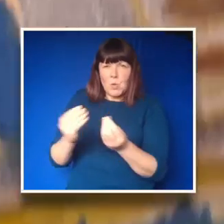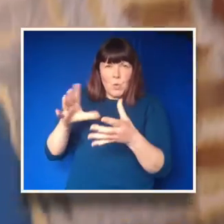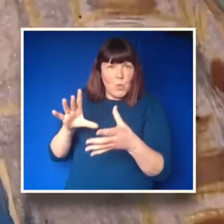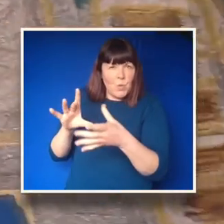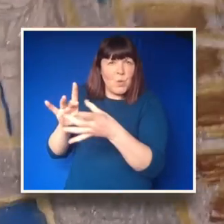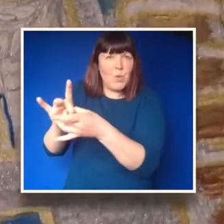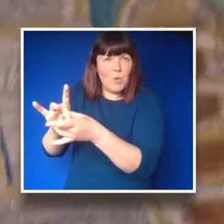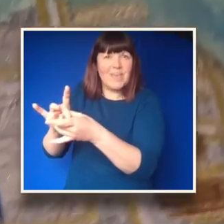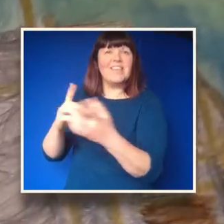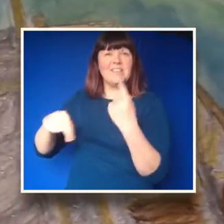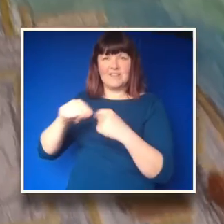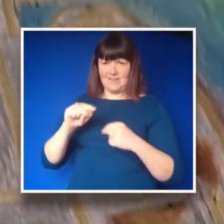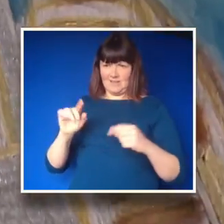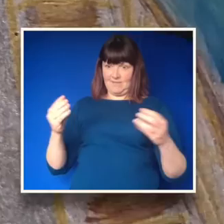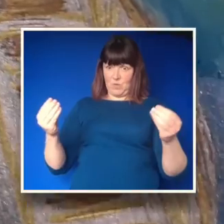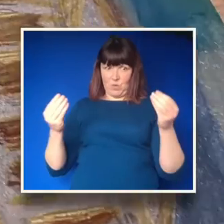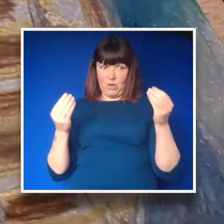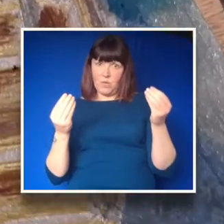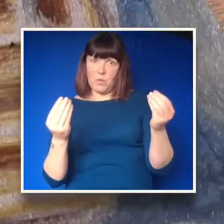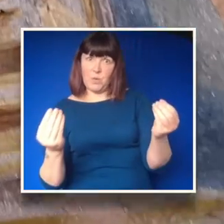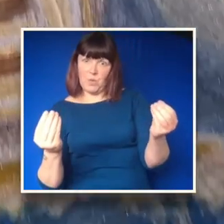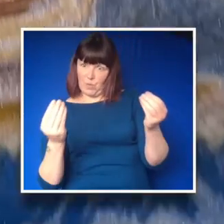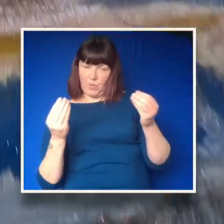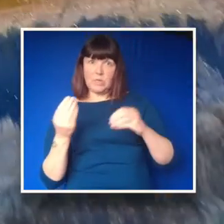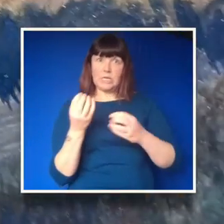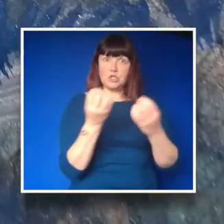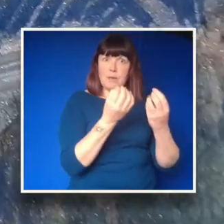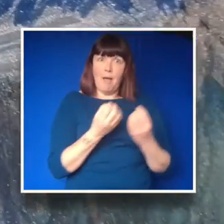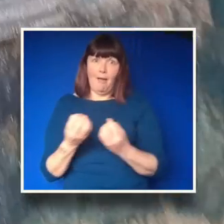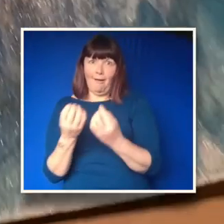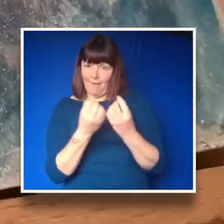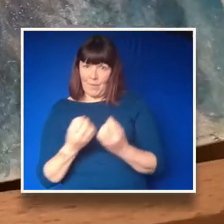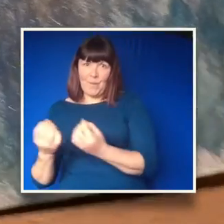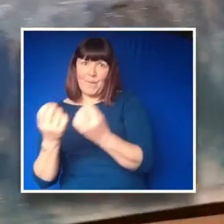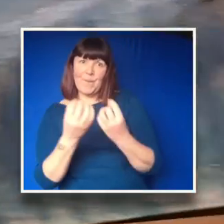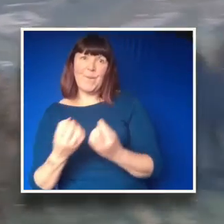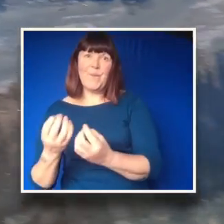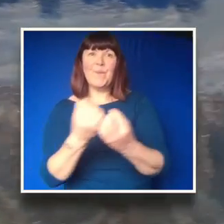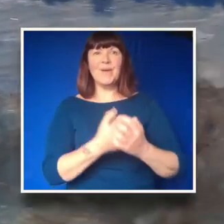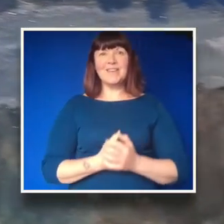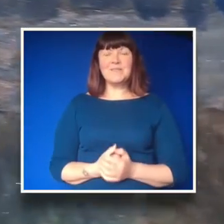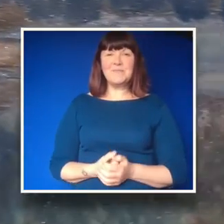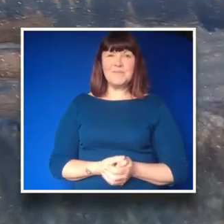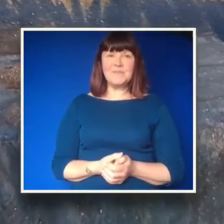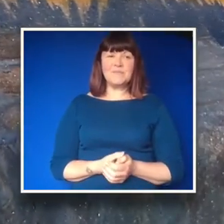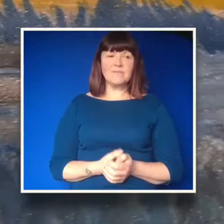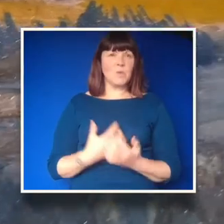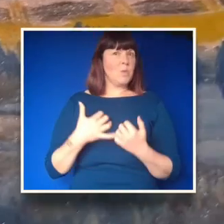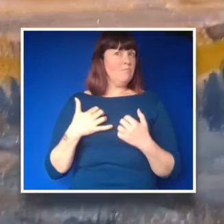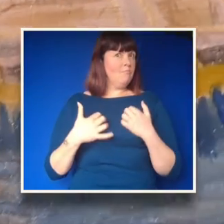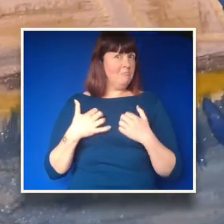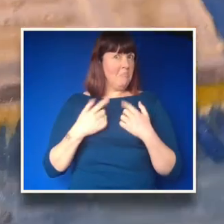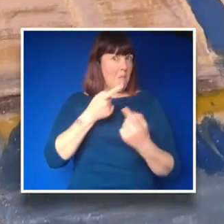you can definitely see the shimmery effect a lot more as I do this close up. But yeah, so I'm very